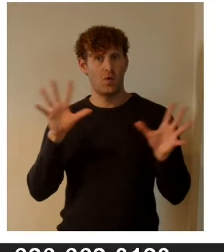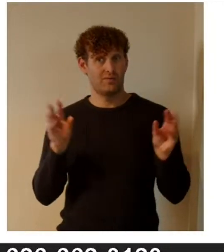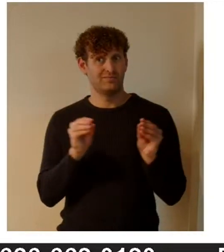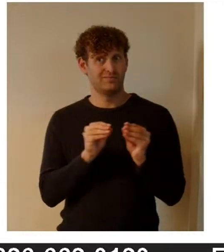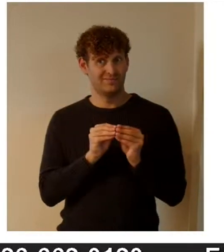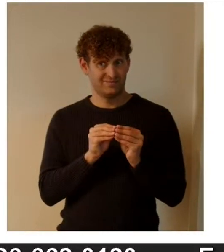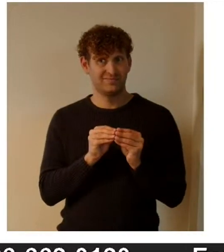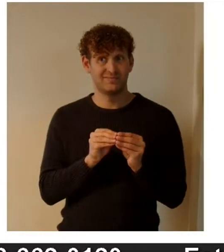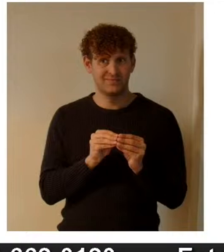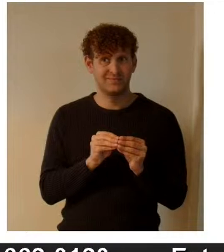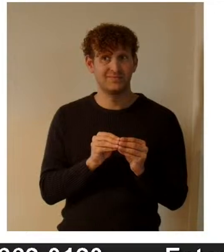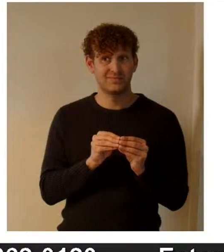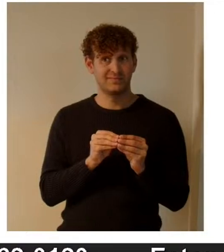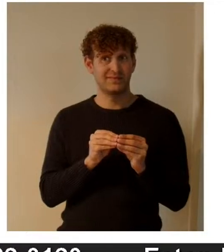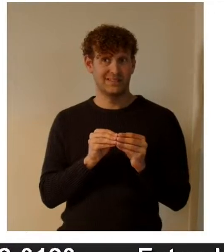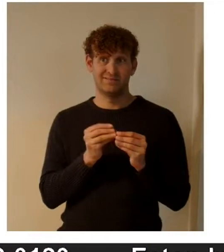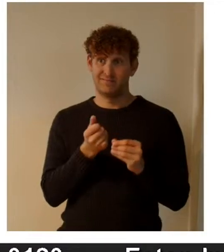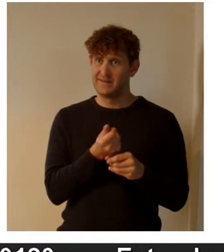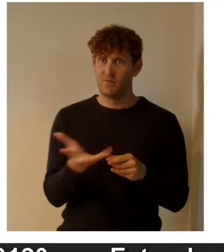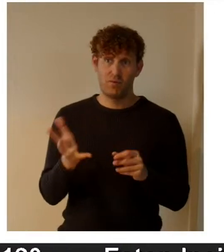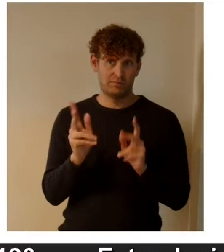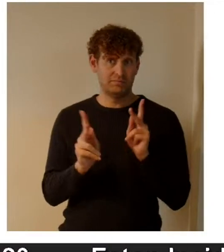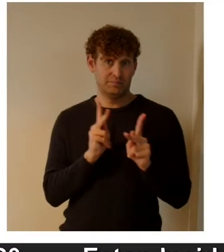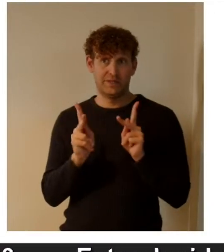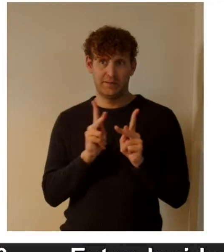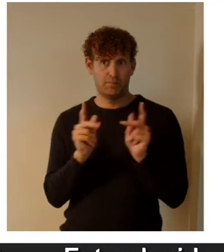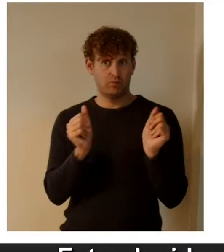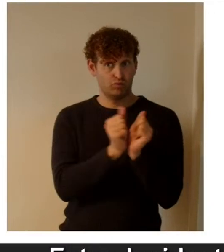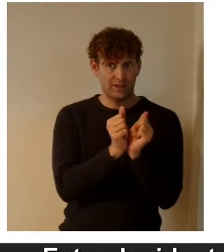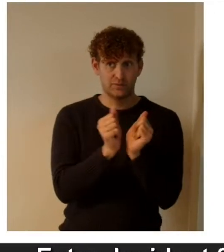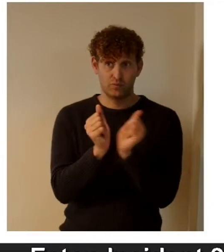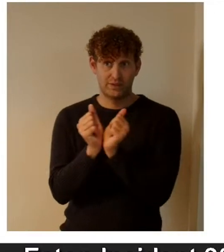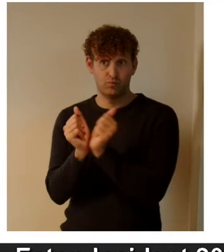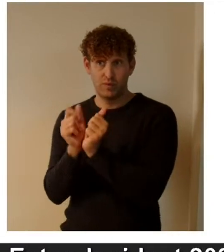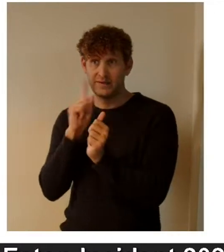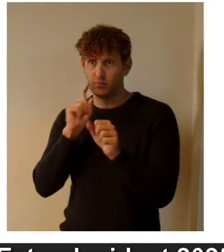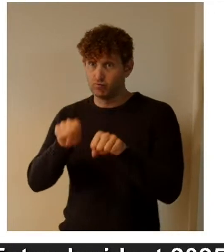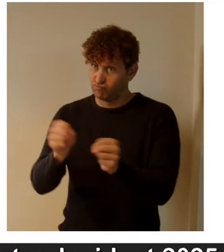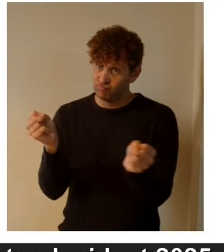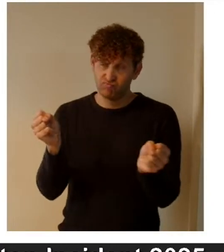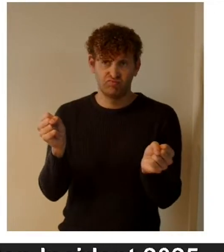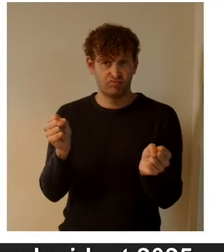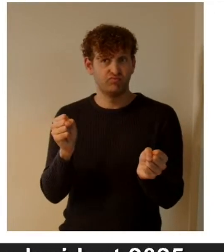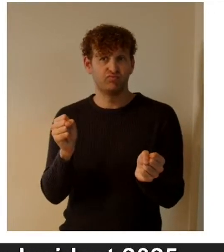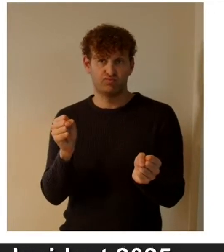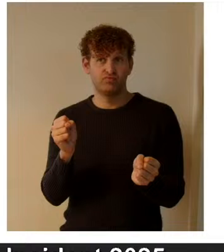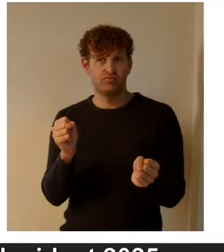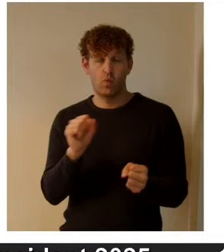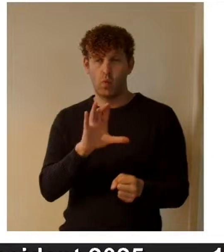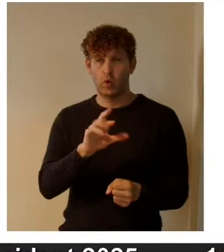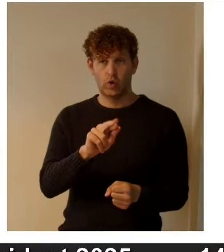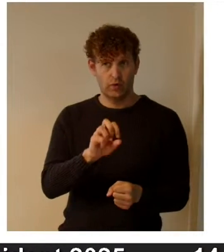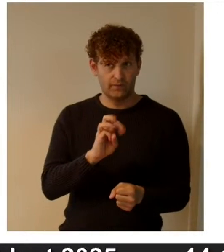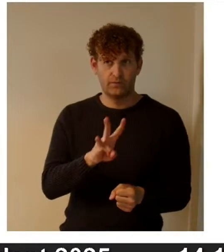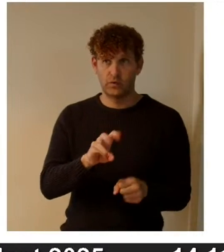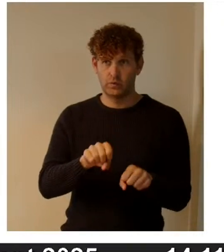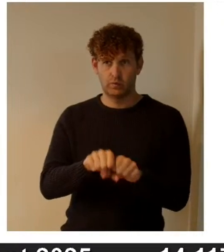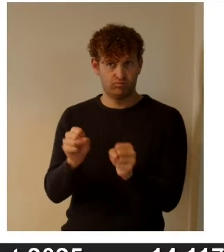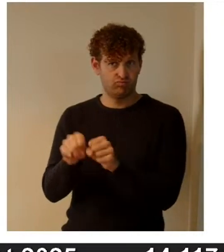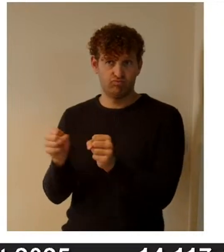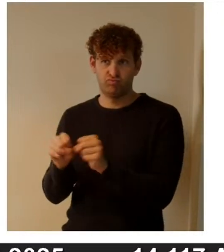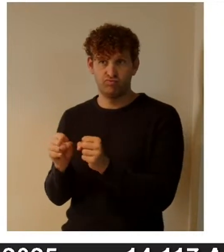violations, and a lot of them are for curfew violation. Just last night, 5 arrests were